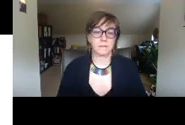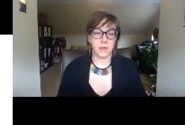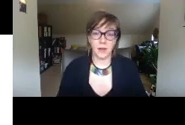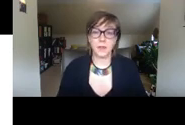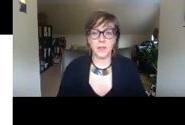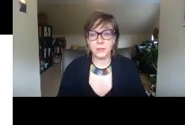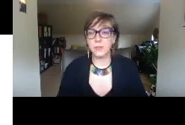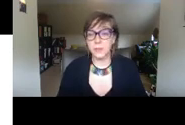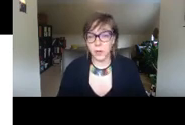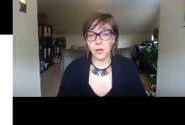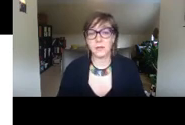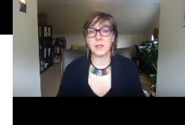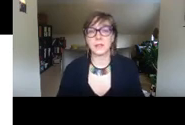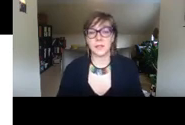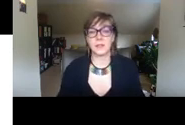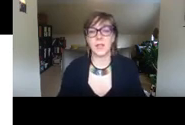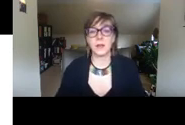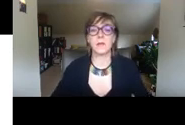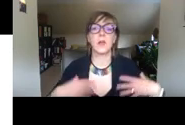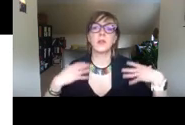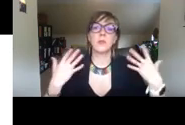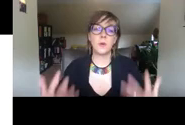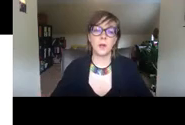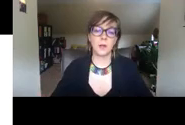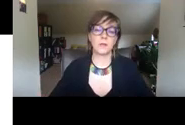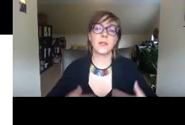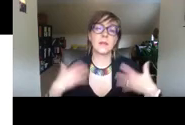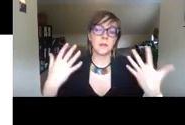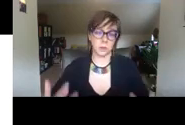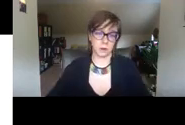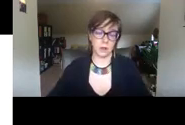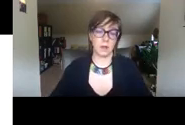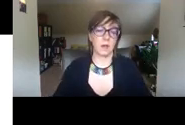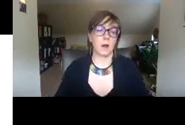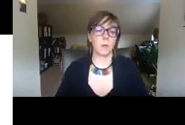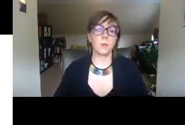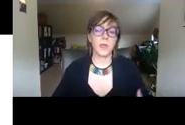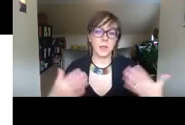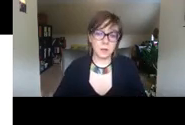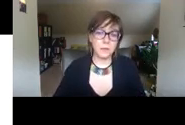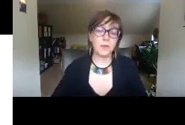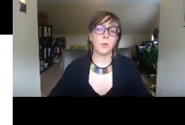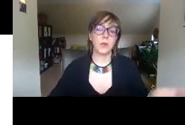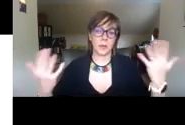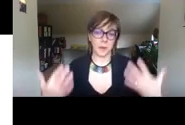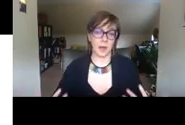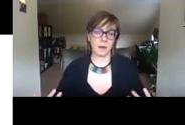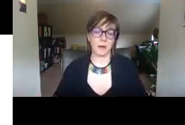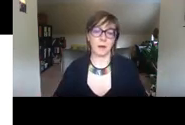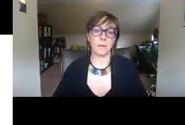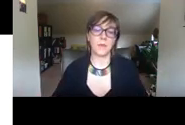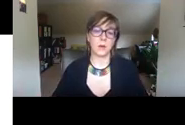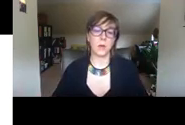this. And I think that's really great. I think that sense, again, of donating, of giving, when we give, we get